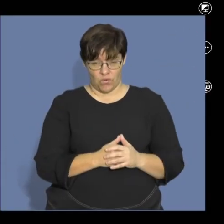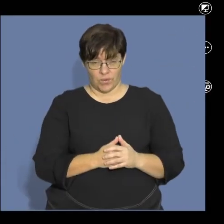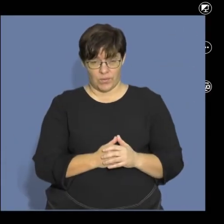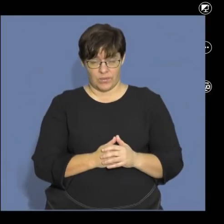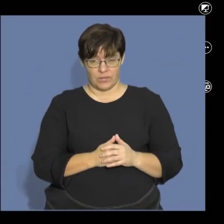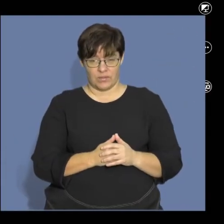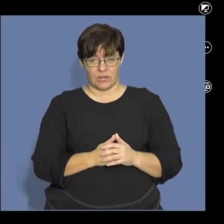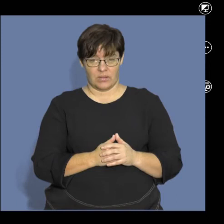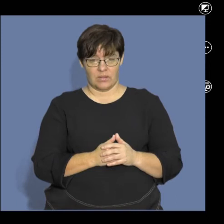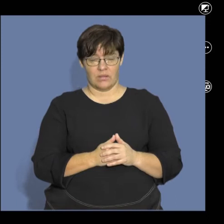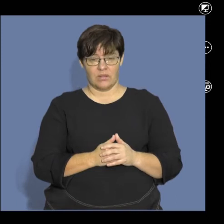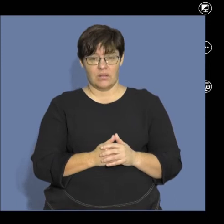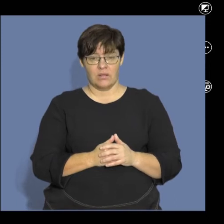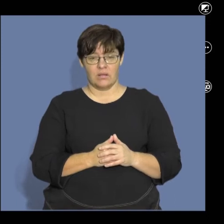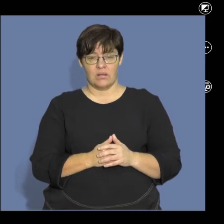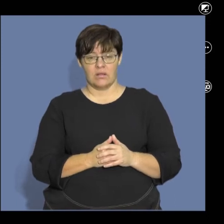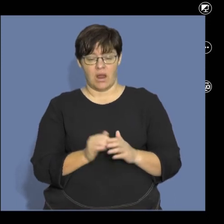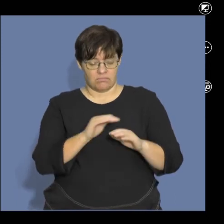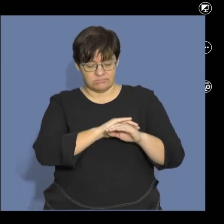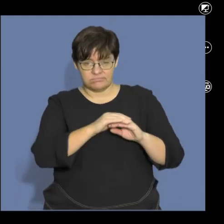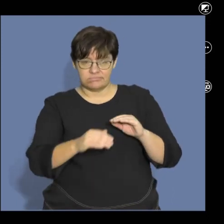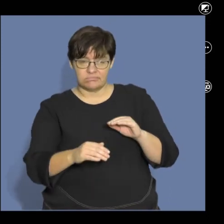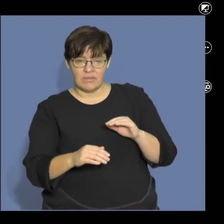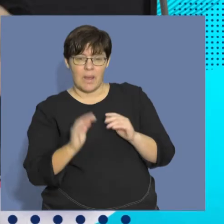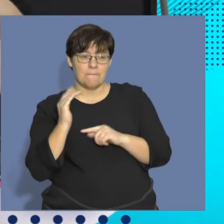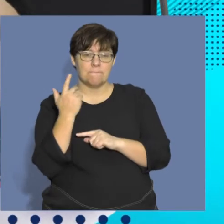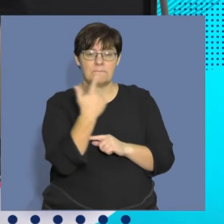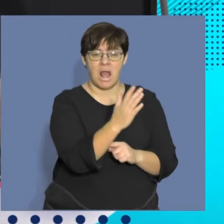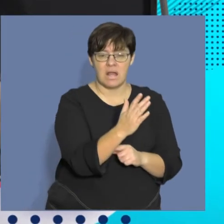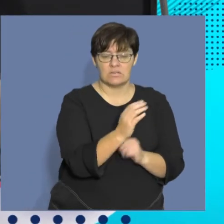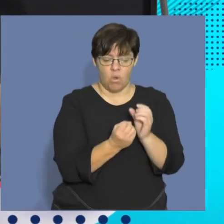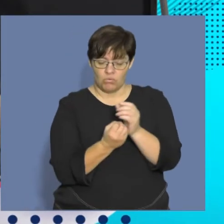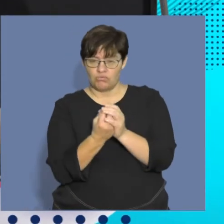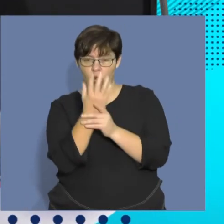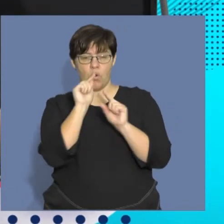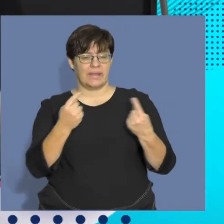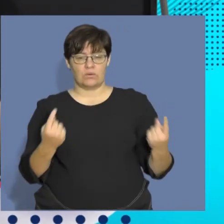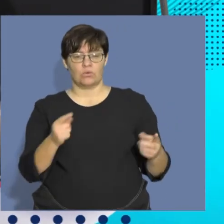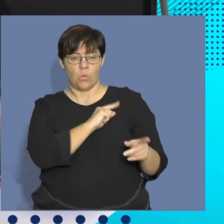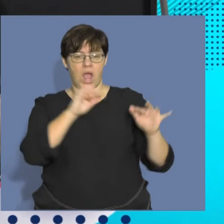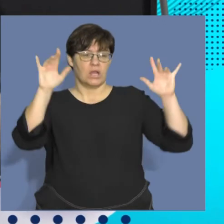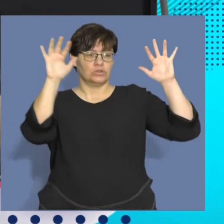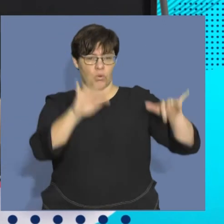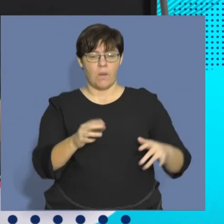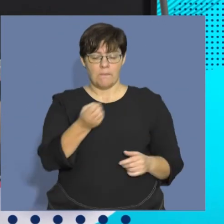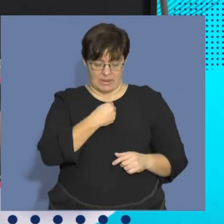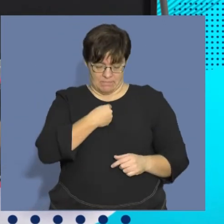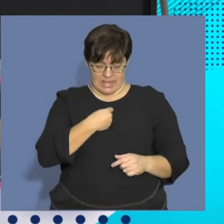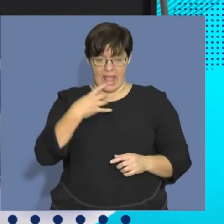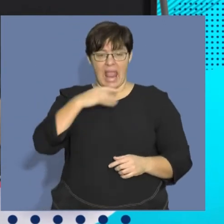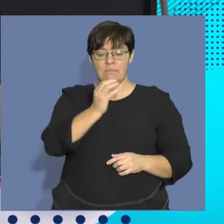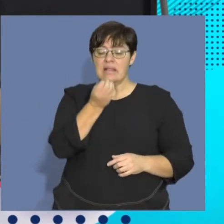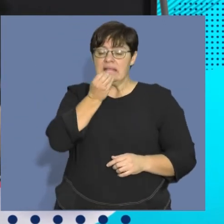that's going to stop the growth or cover plants for a particular group of animals to